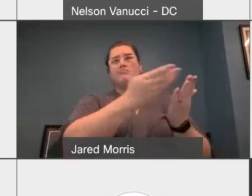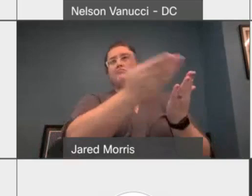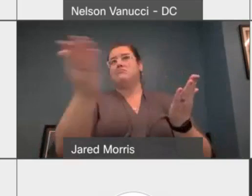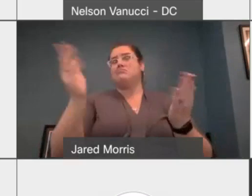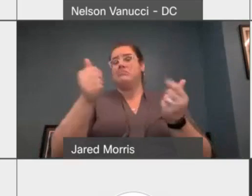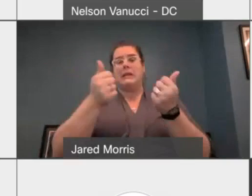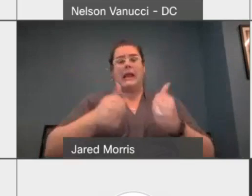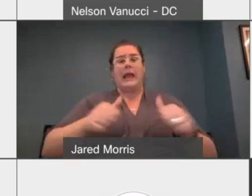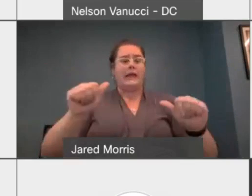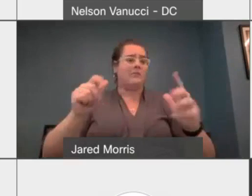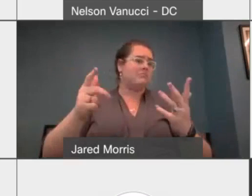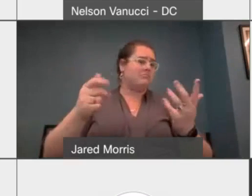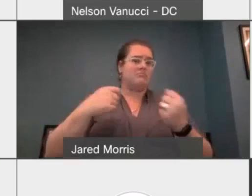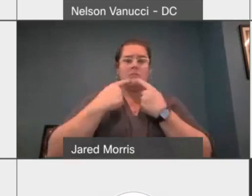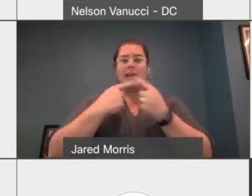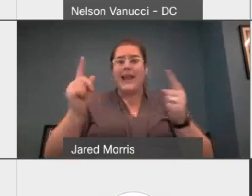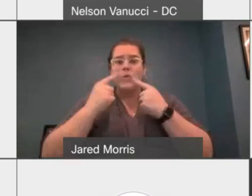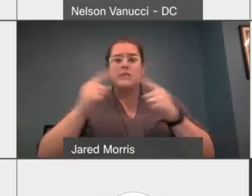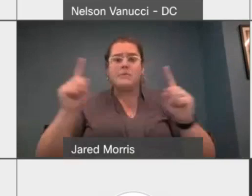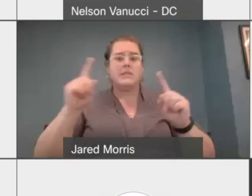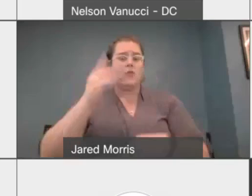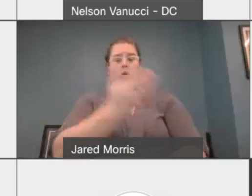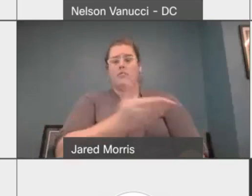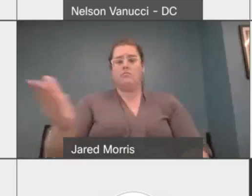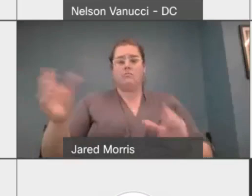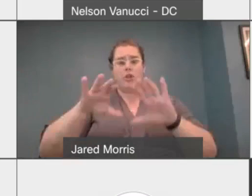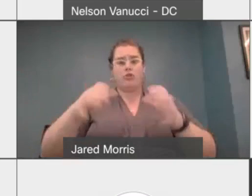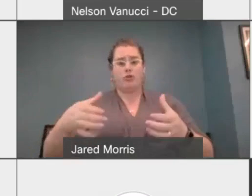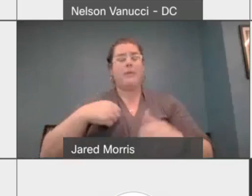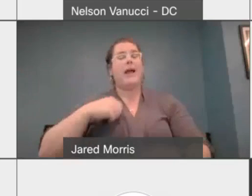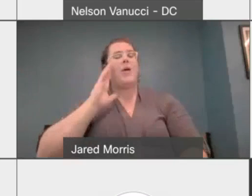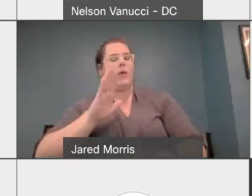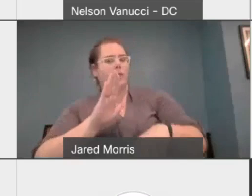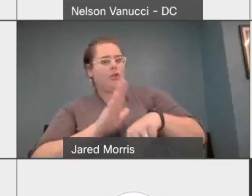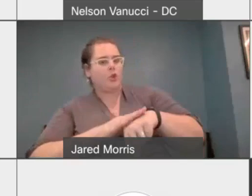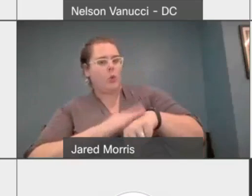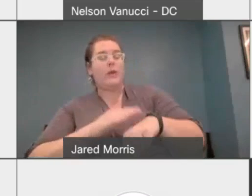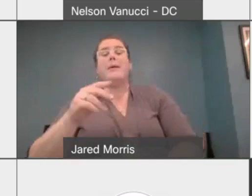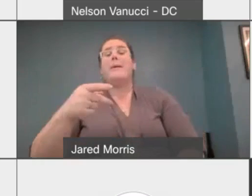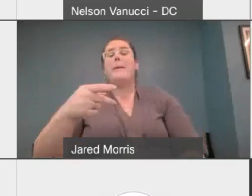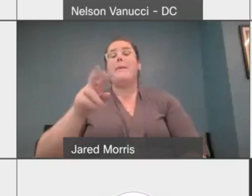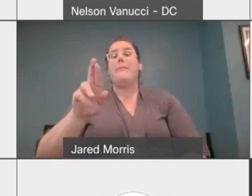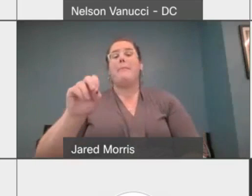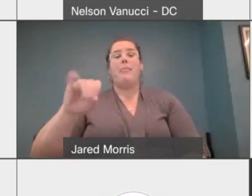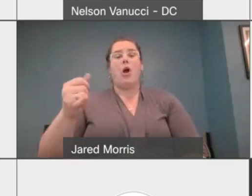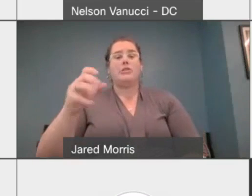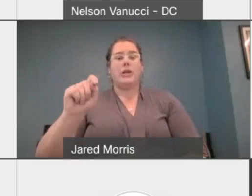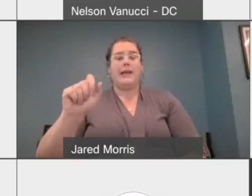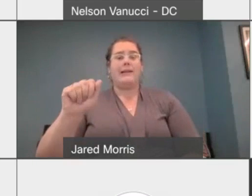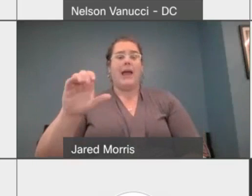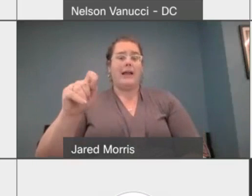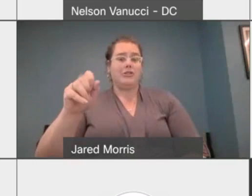shared for the benefit of the group. I should note that Project Action has its annual